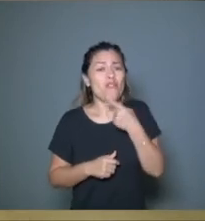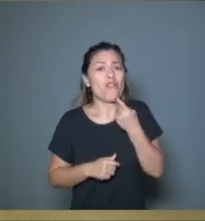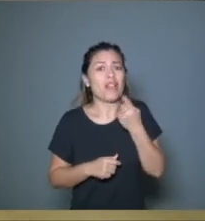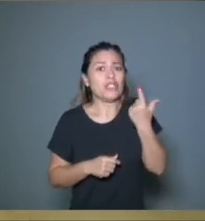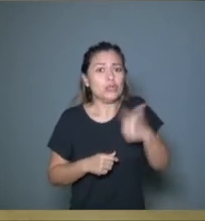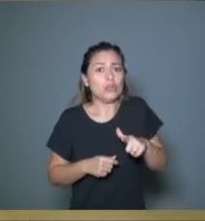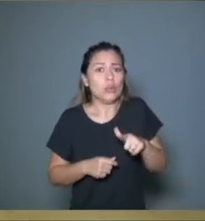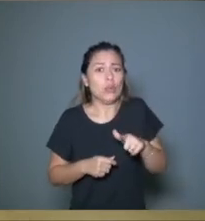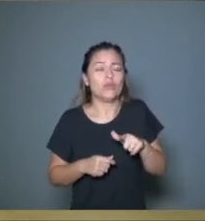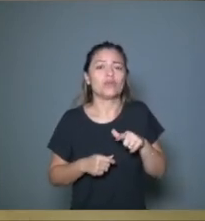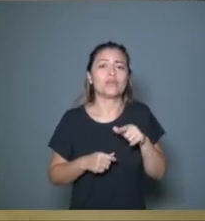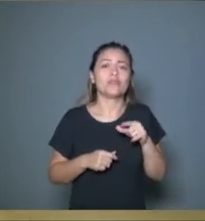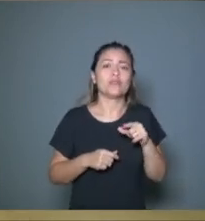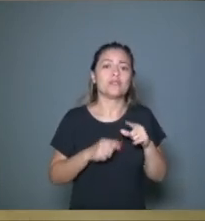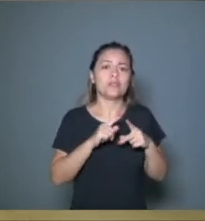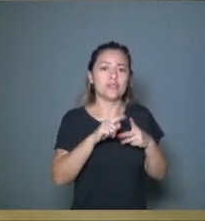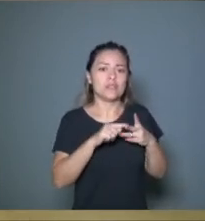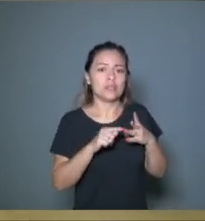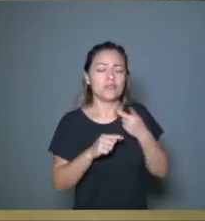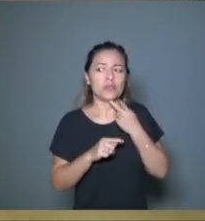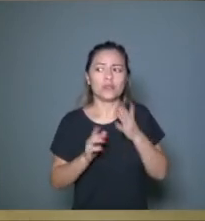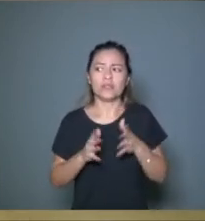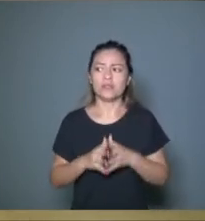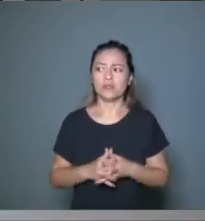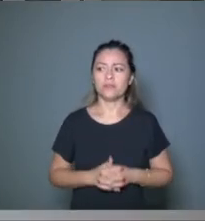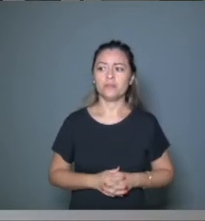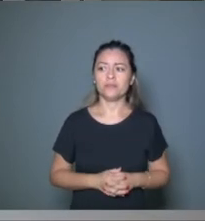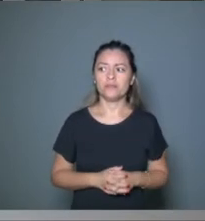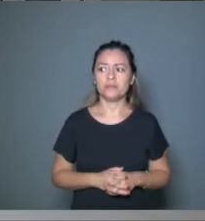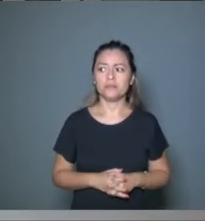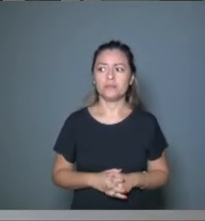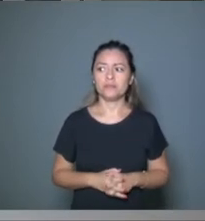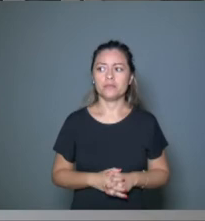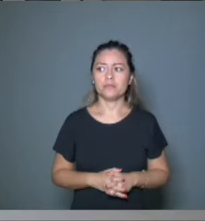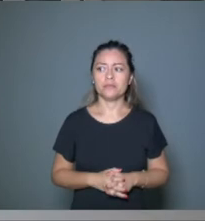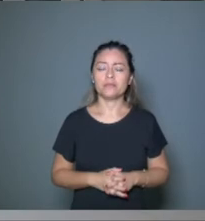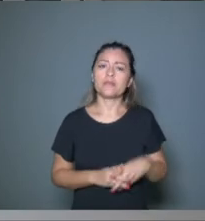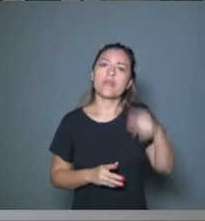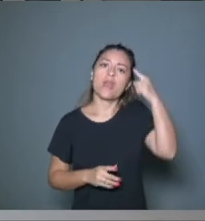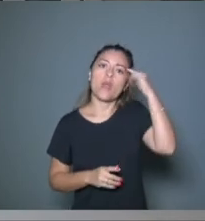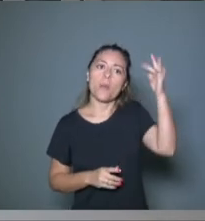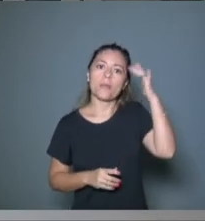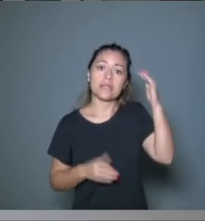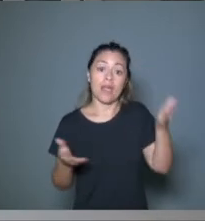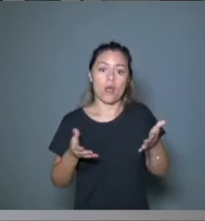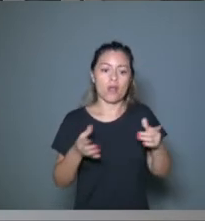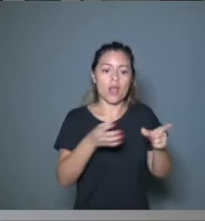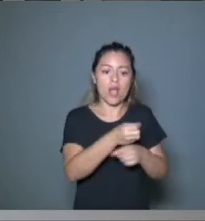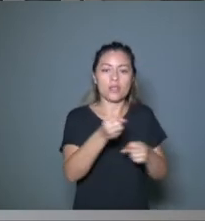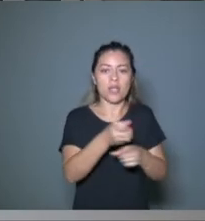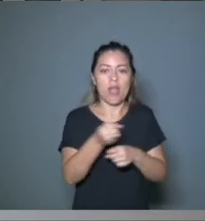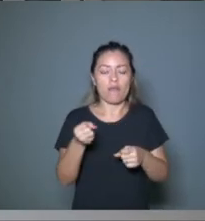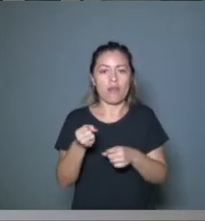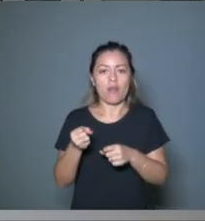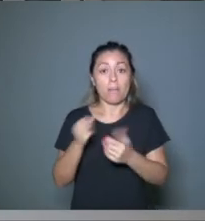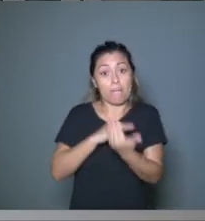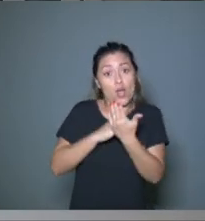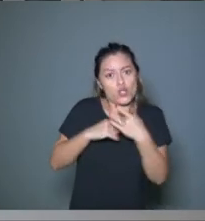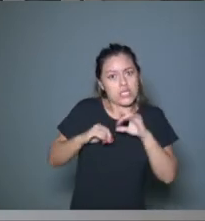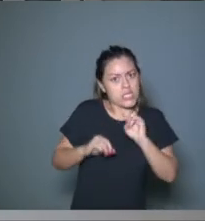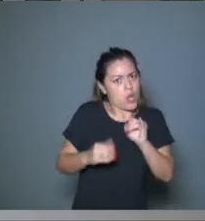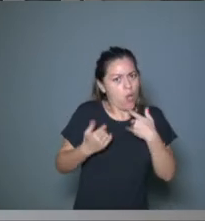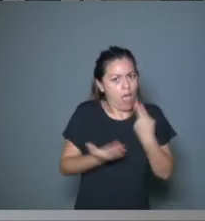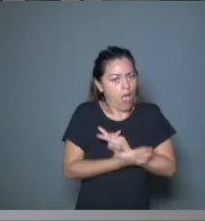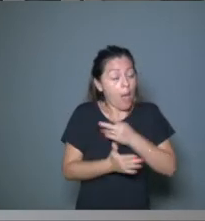I might be a bit repetitive, but I'll be asking about something which I think is very important. This